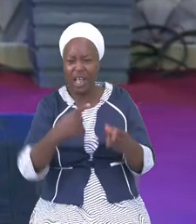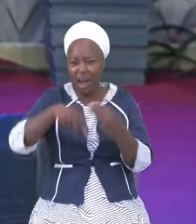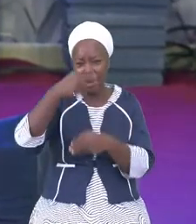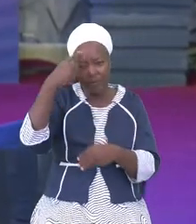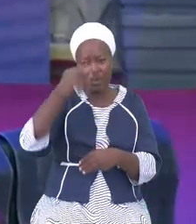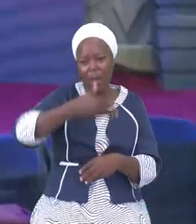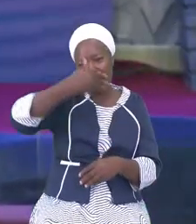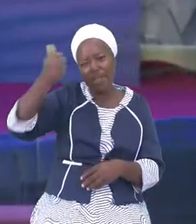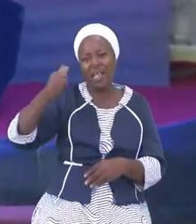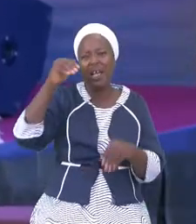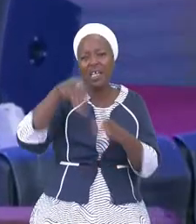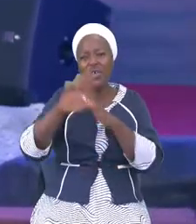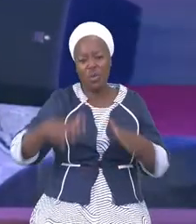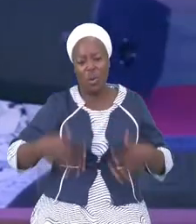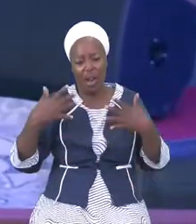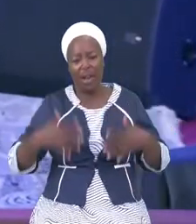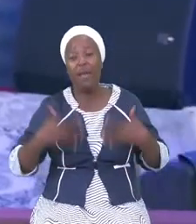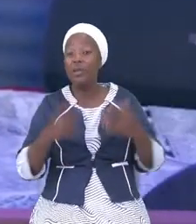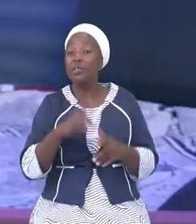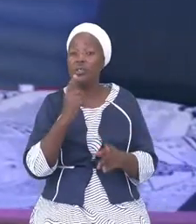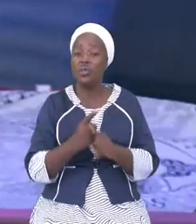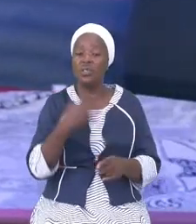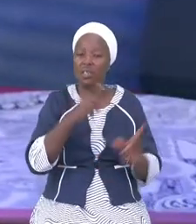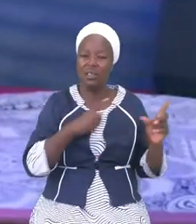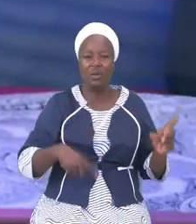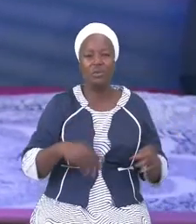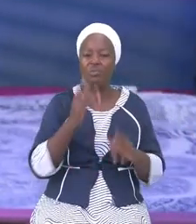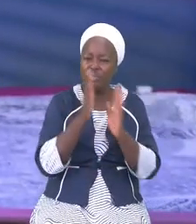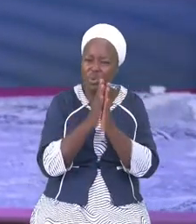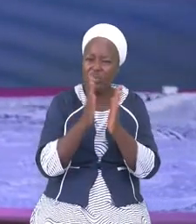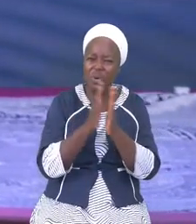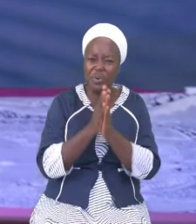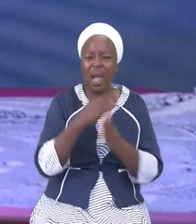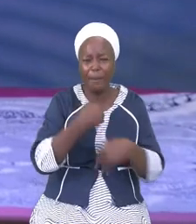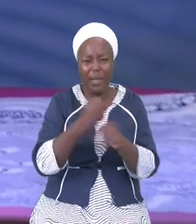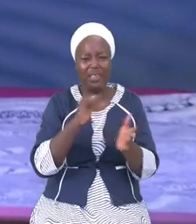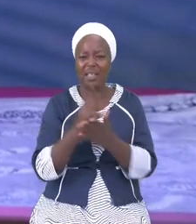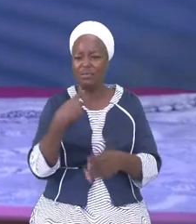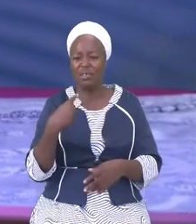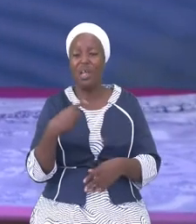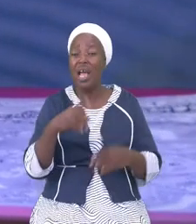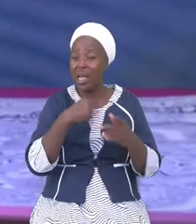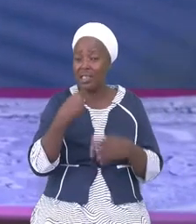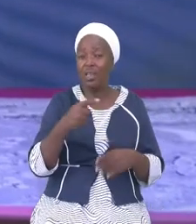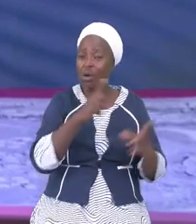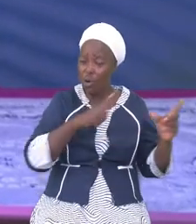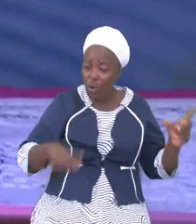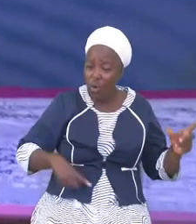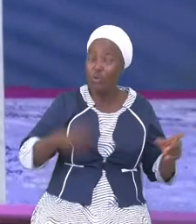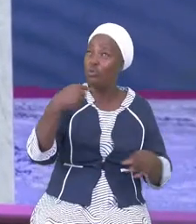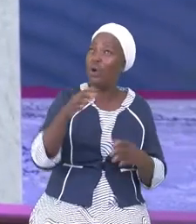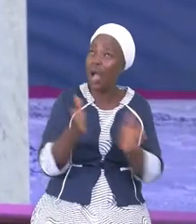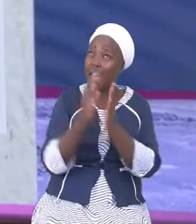the better in your life. Tell the Lord, and make that decree and say, Lord, you tell me to